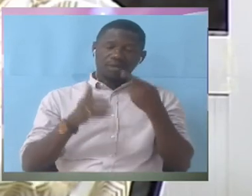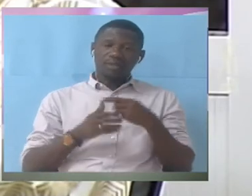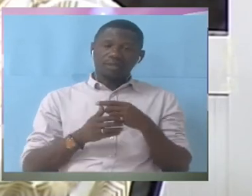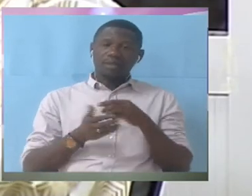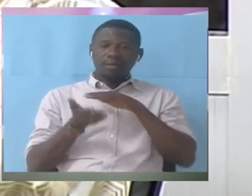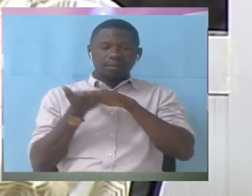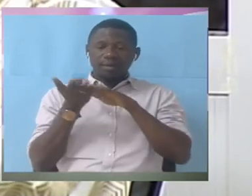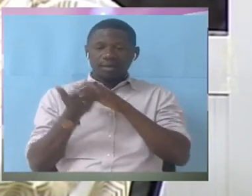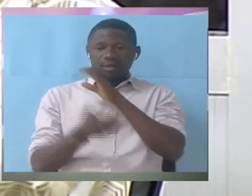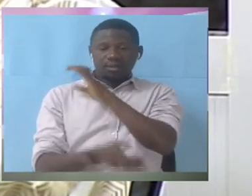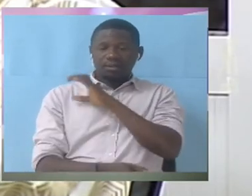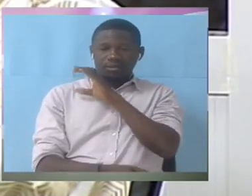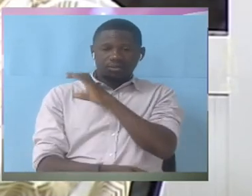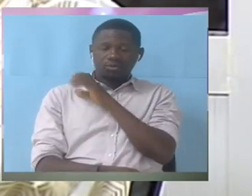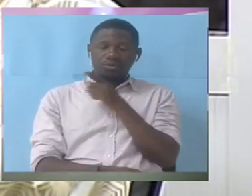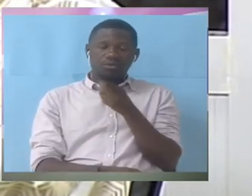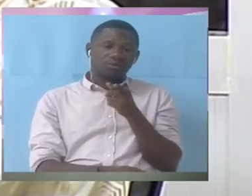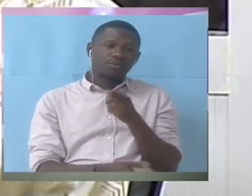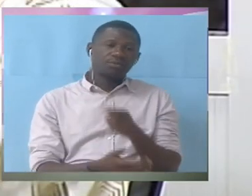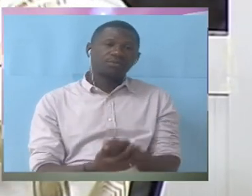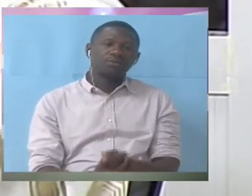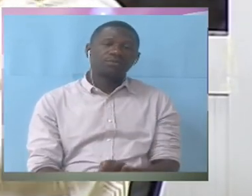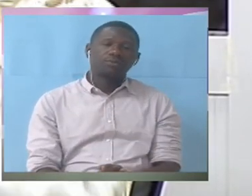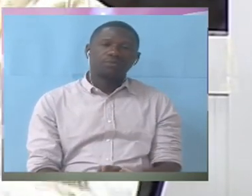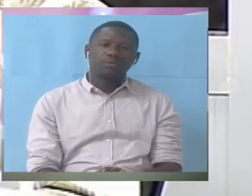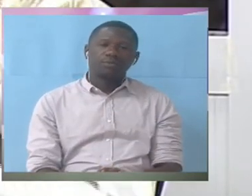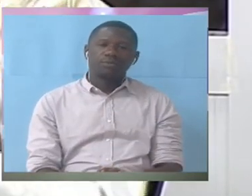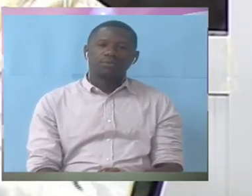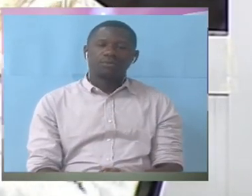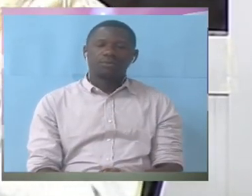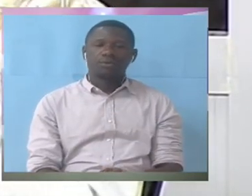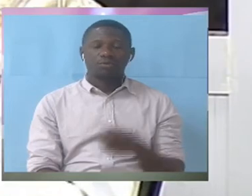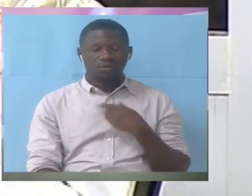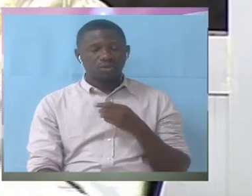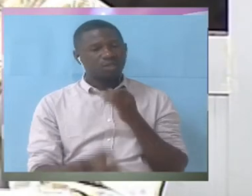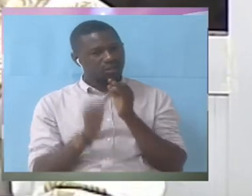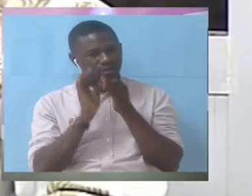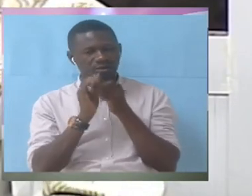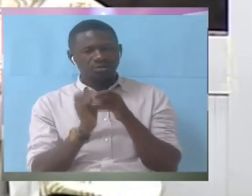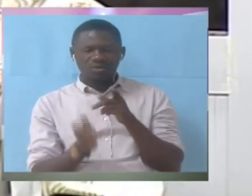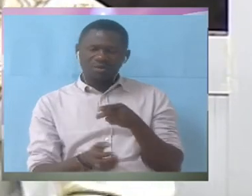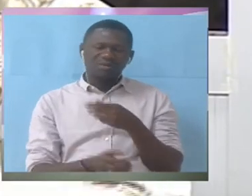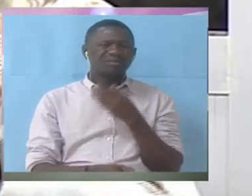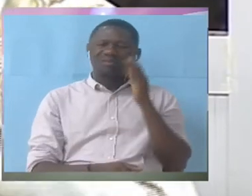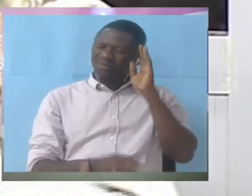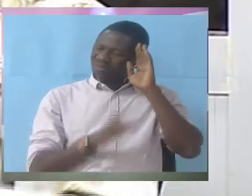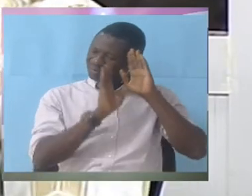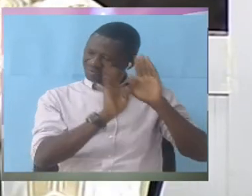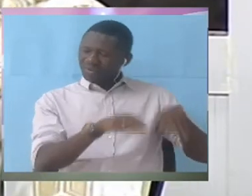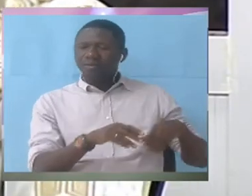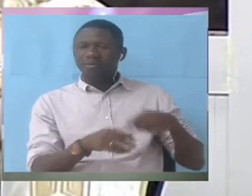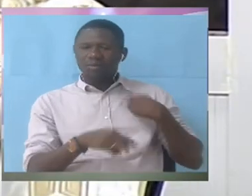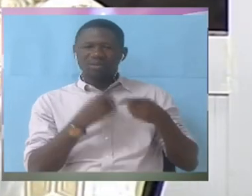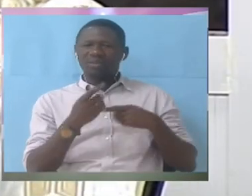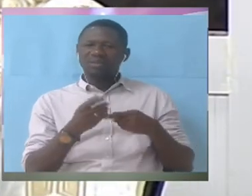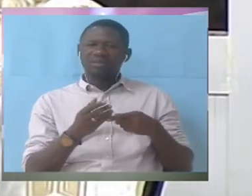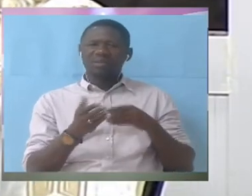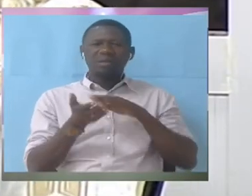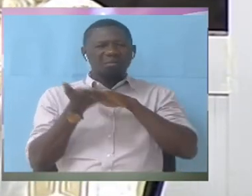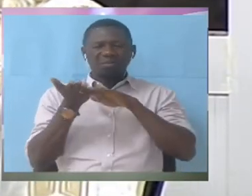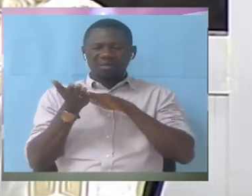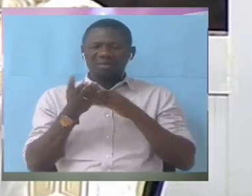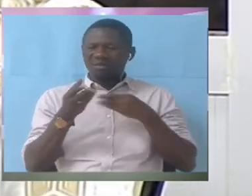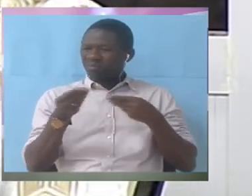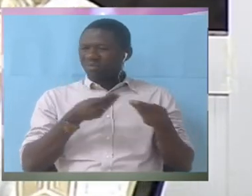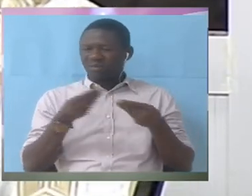fek council bi nga xamne ño amé walé ñi fajj nangu wuñ ko. So like I told you, just forget about this business, leave it to us. Ci la konako bayel mbir